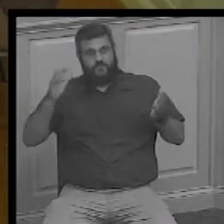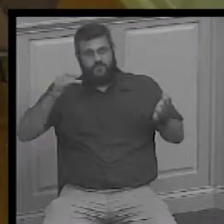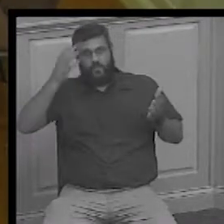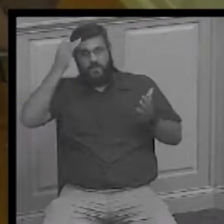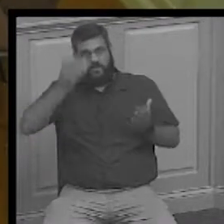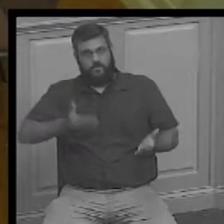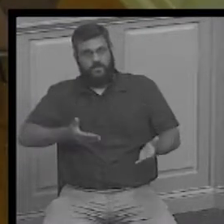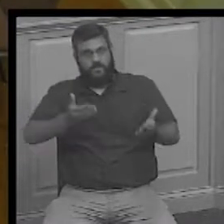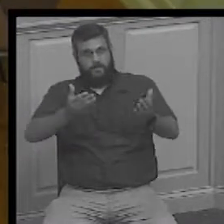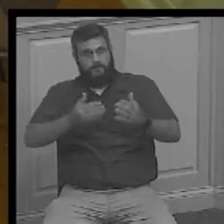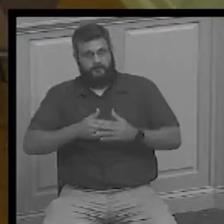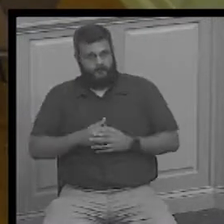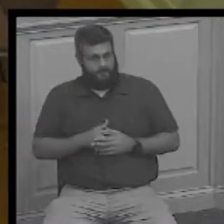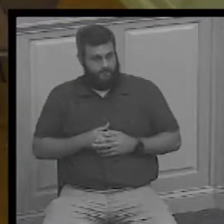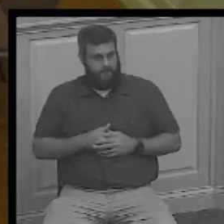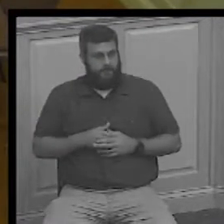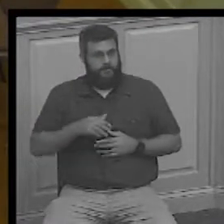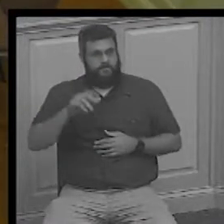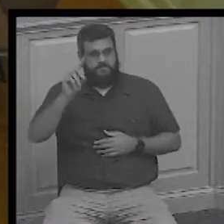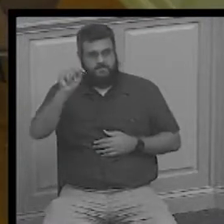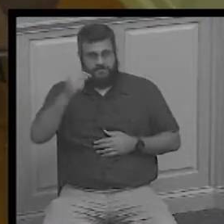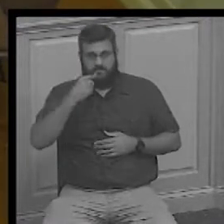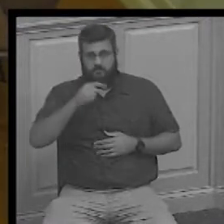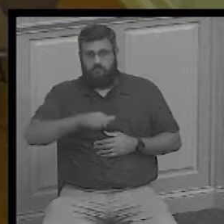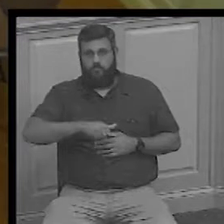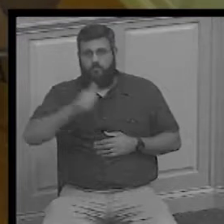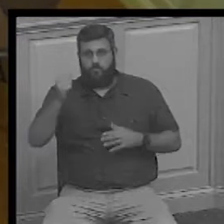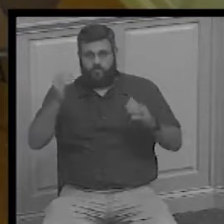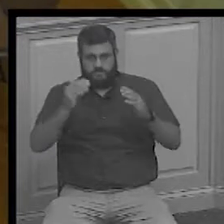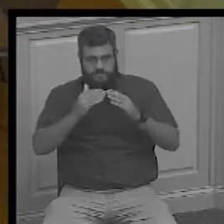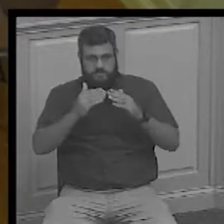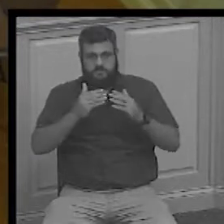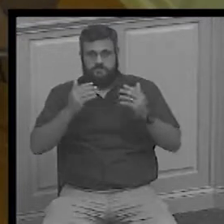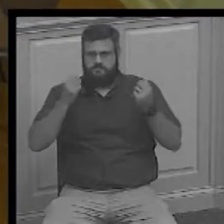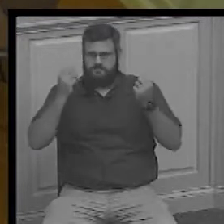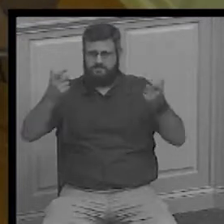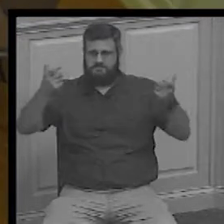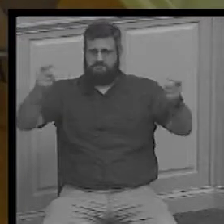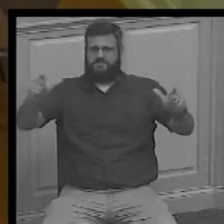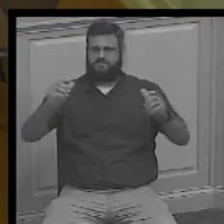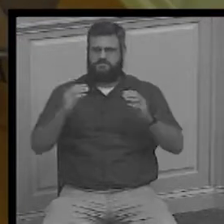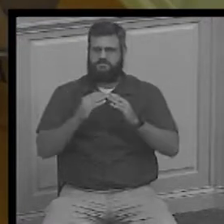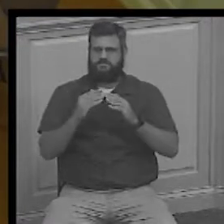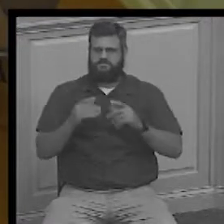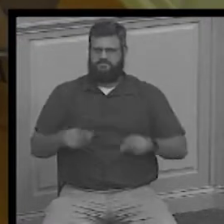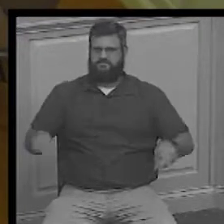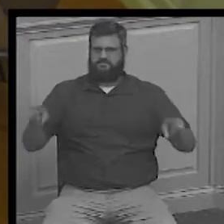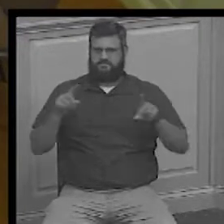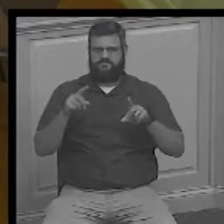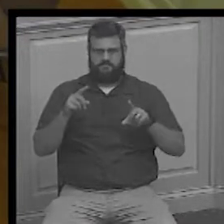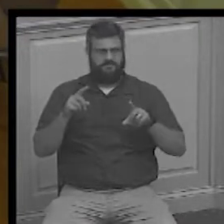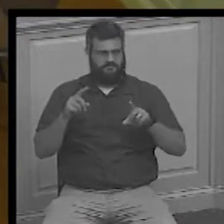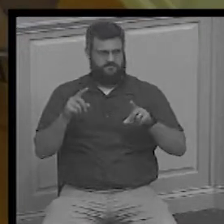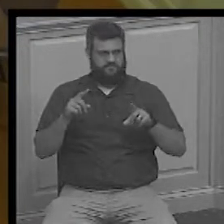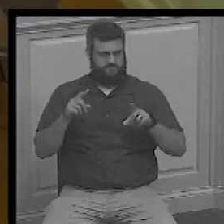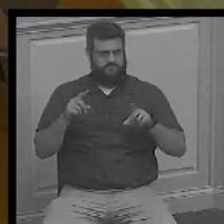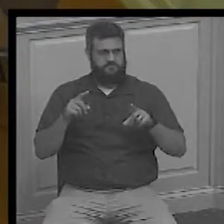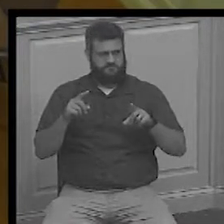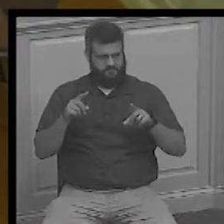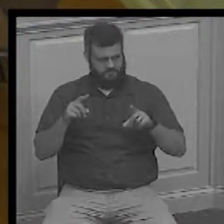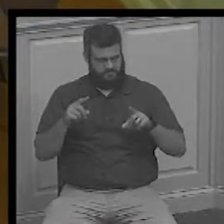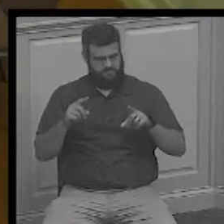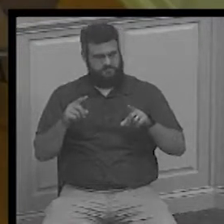Well, there are, other cities and a lot of larger cities that instead of having a big